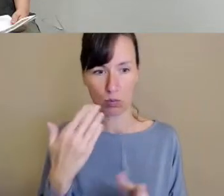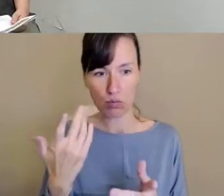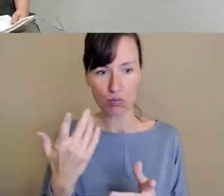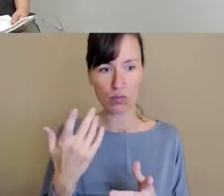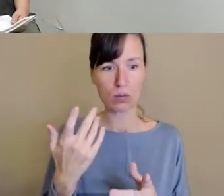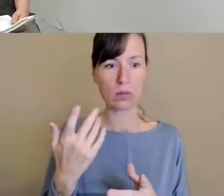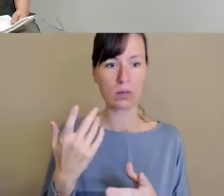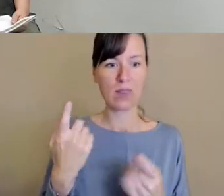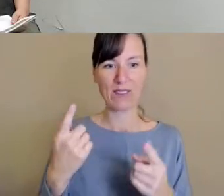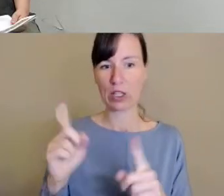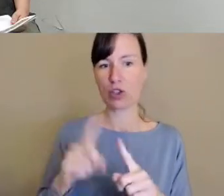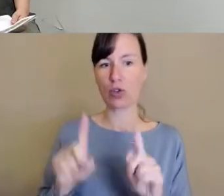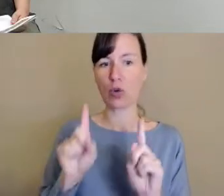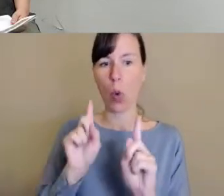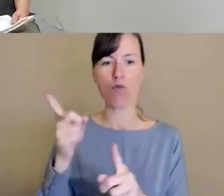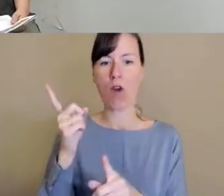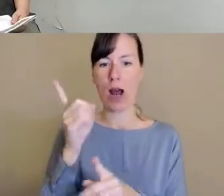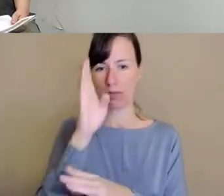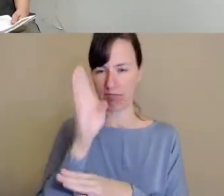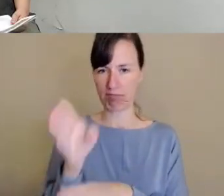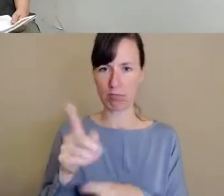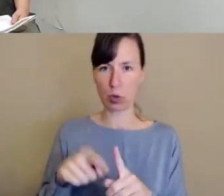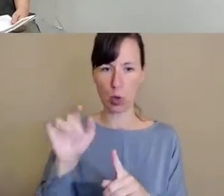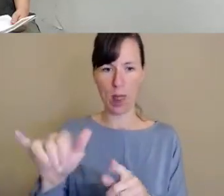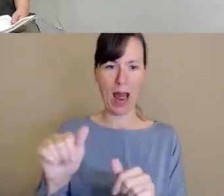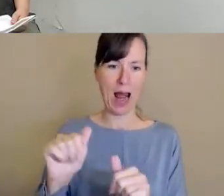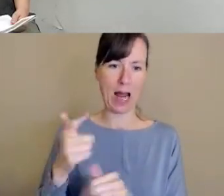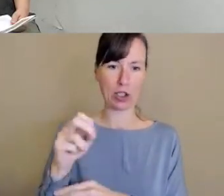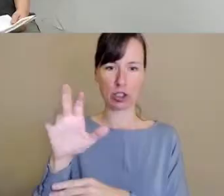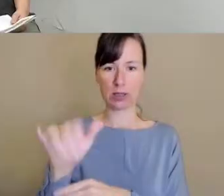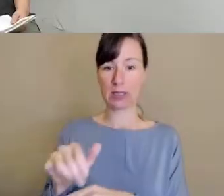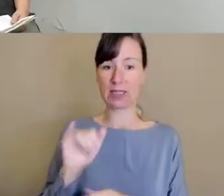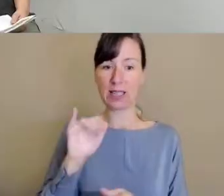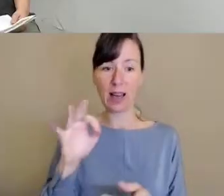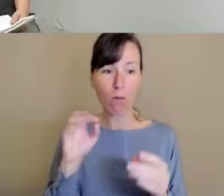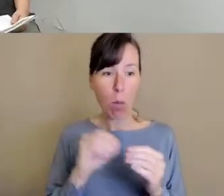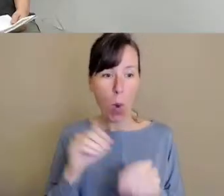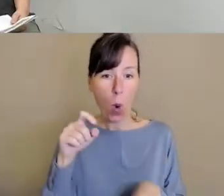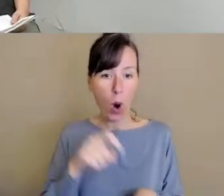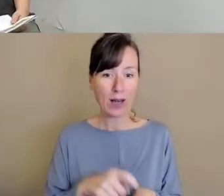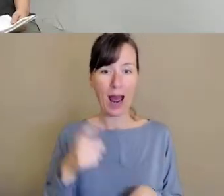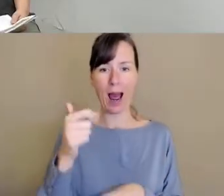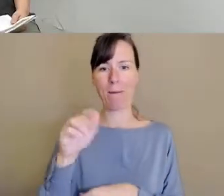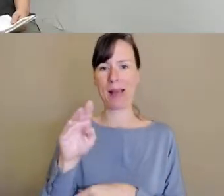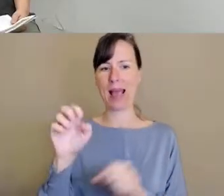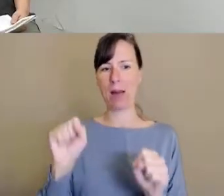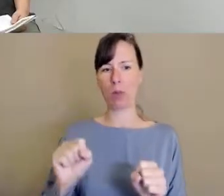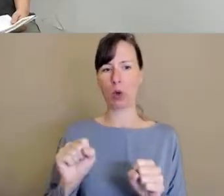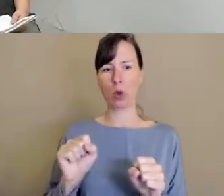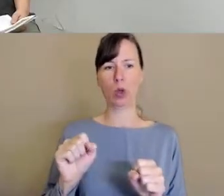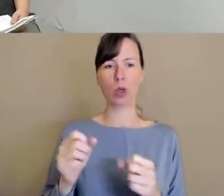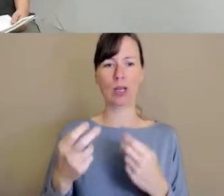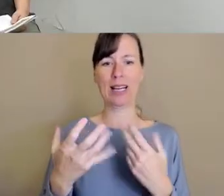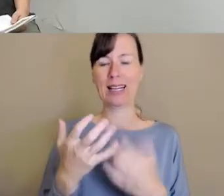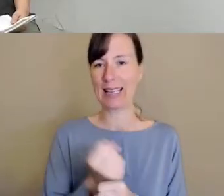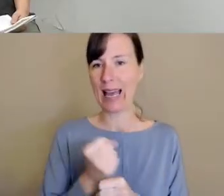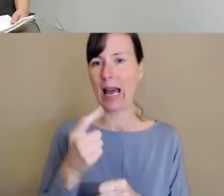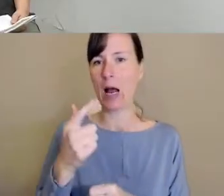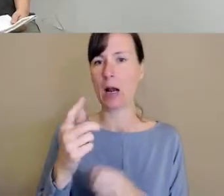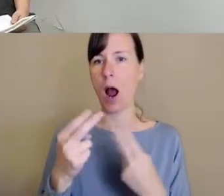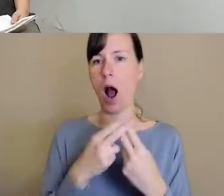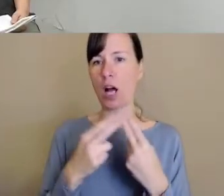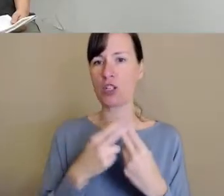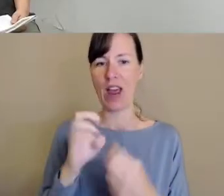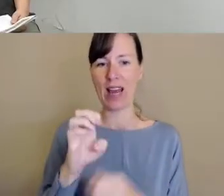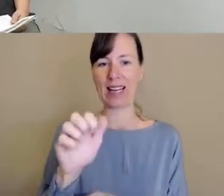year. So maybe instead of doing that, we just take the principles of that and apply it and have